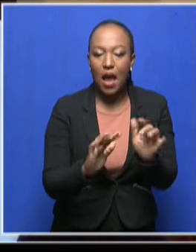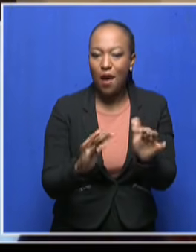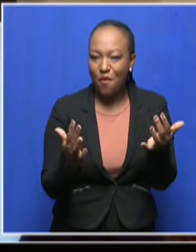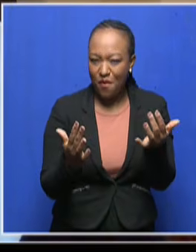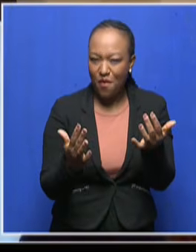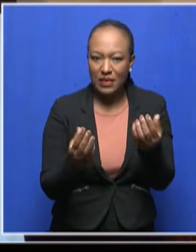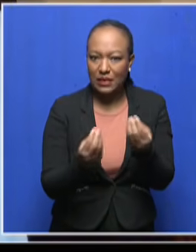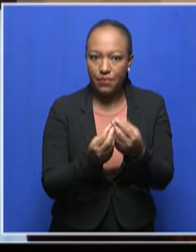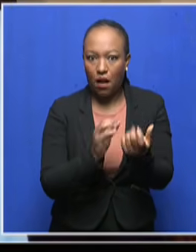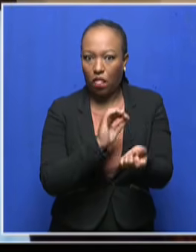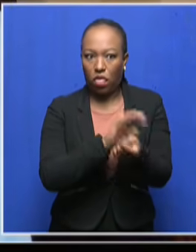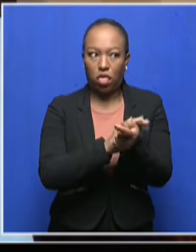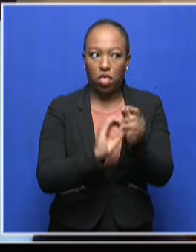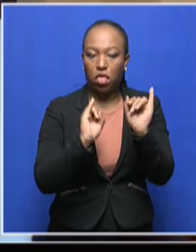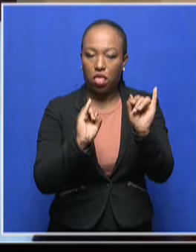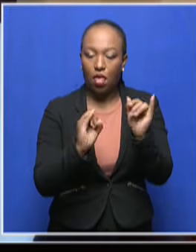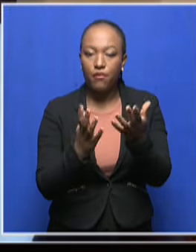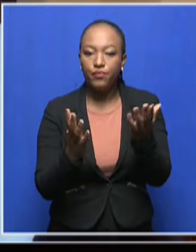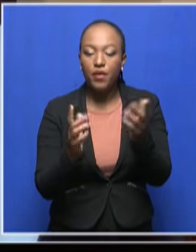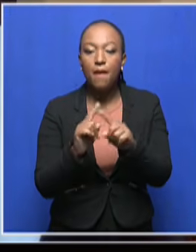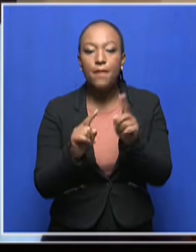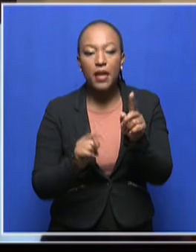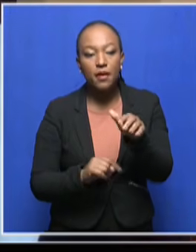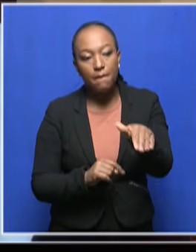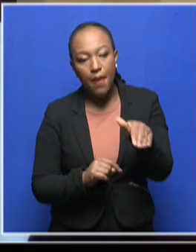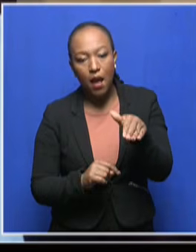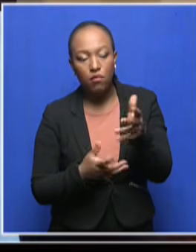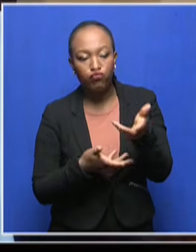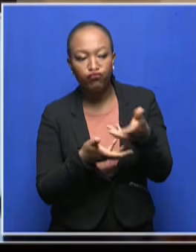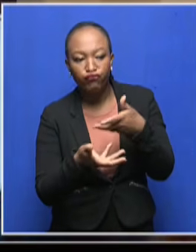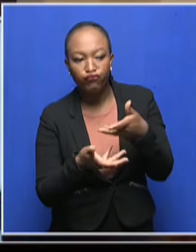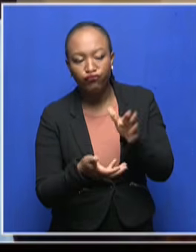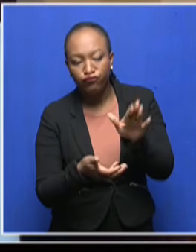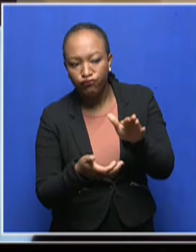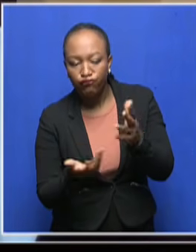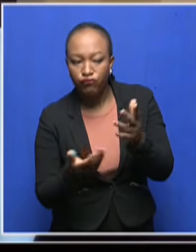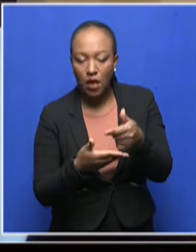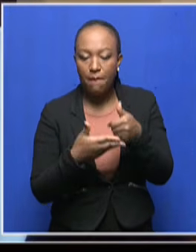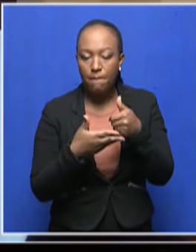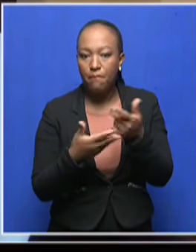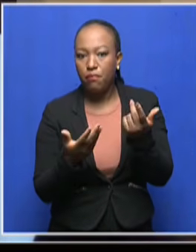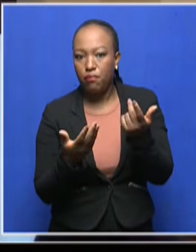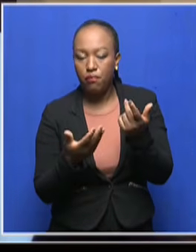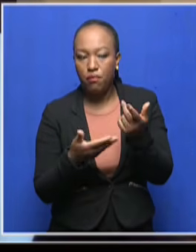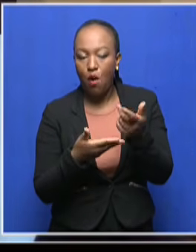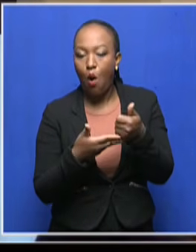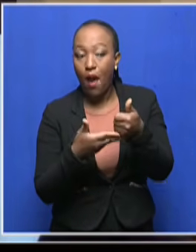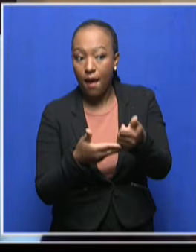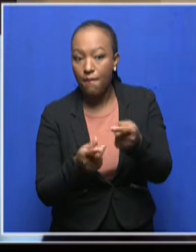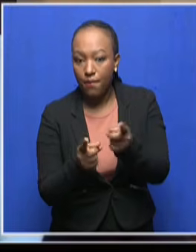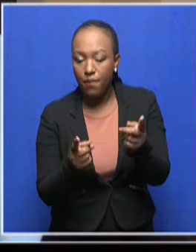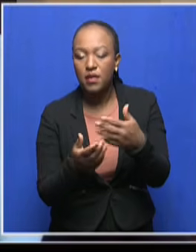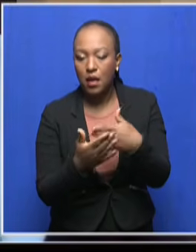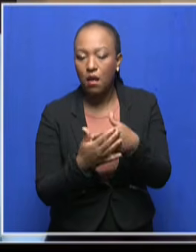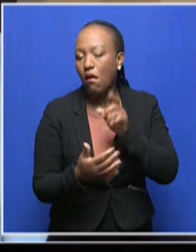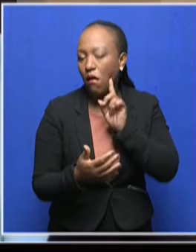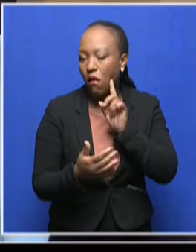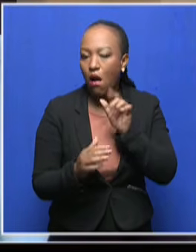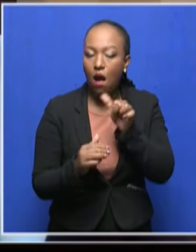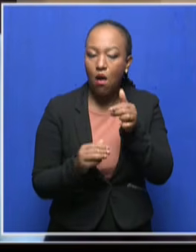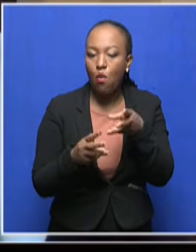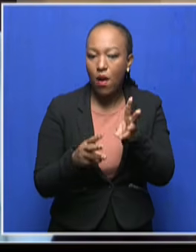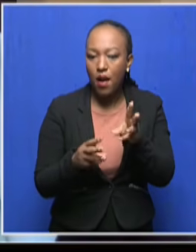that spiral starts. But if you chat to the bank, they definitely will try and help you and try and assist you and see if there's a way that they can help you to